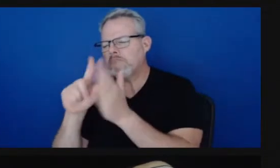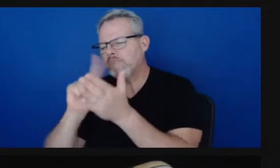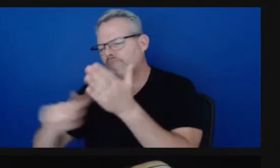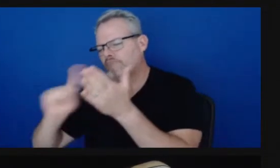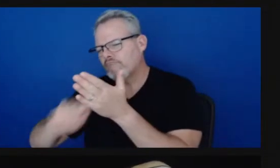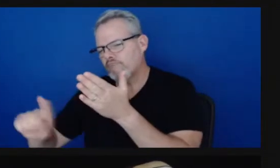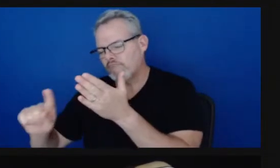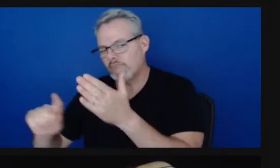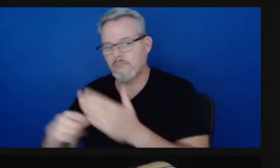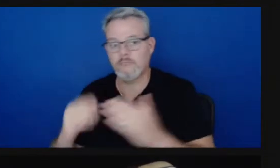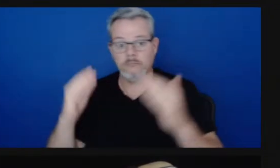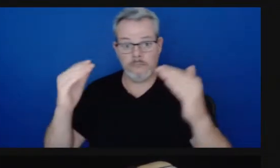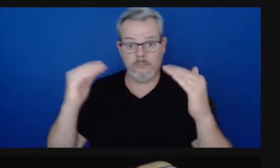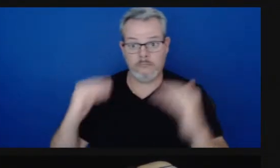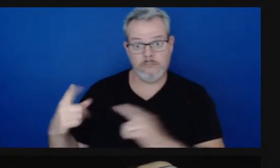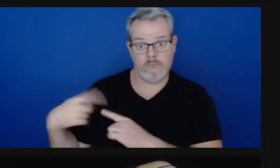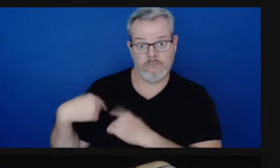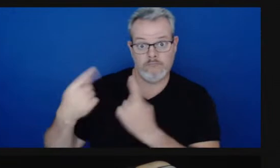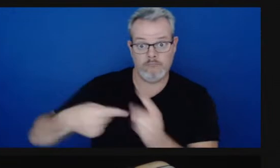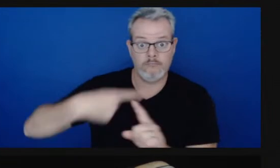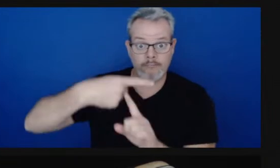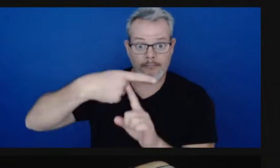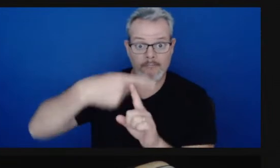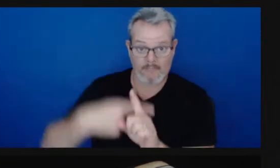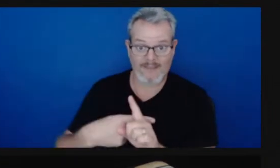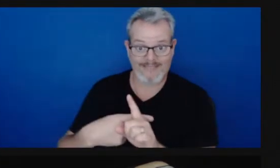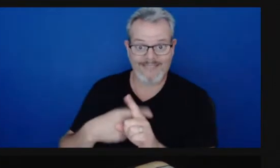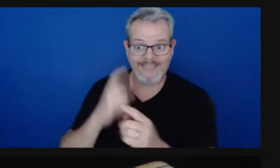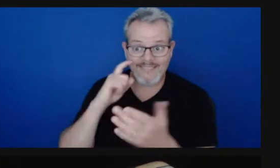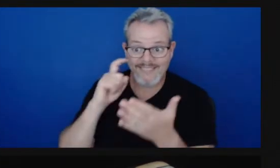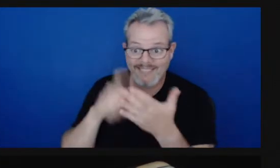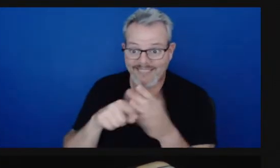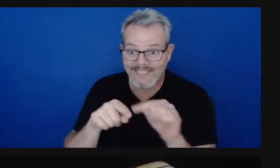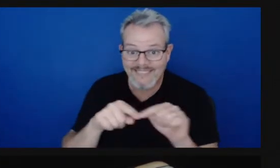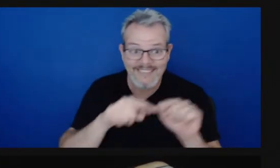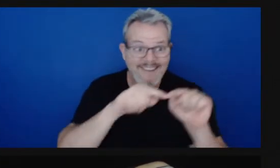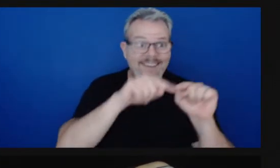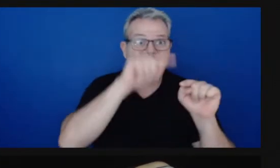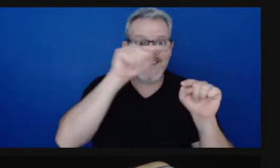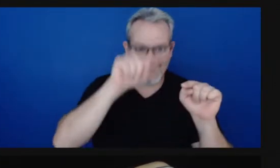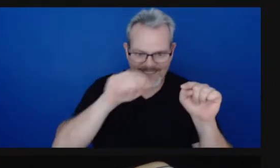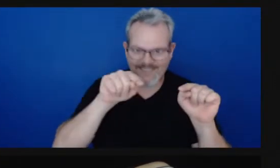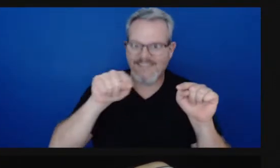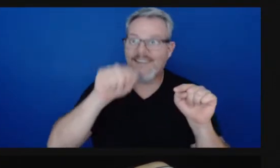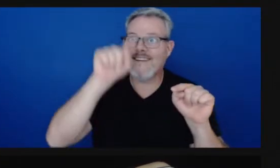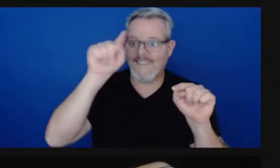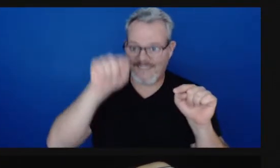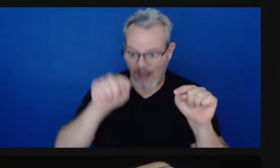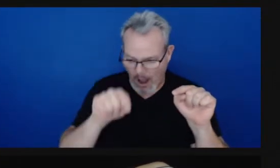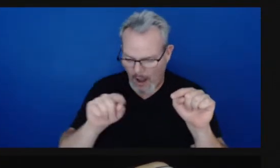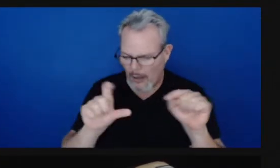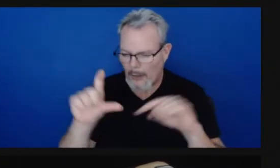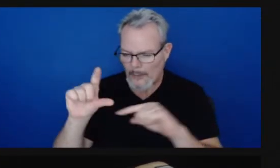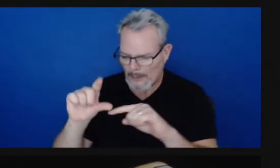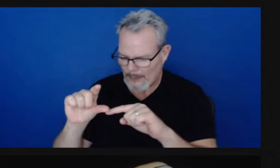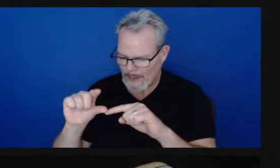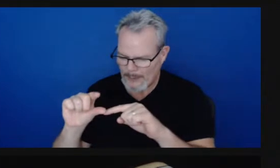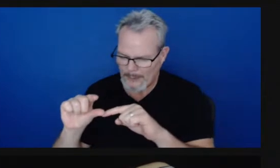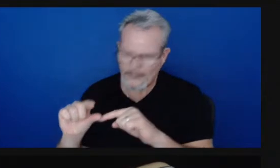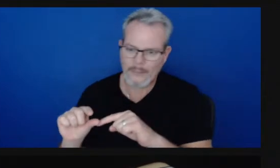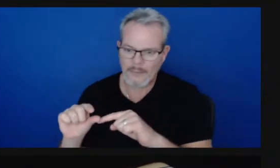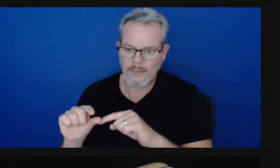Earthquake counts over the last month. Here's our little zoomed in section. So we saw the summit inflation correspond to increase in earthquakes. That's